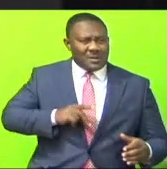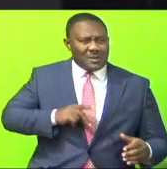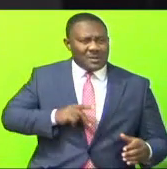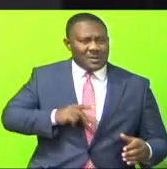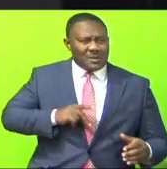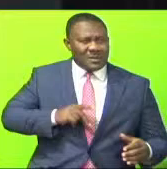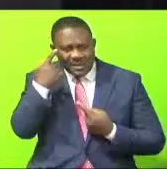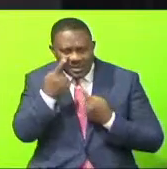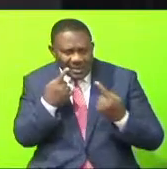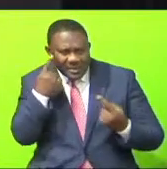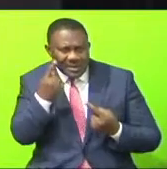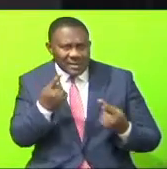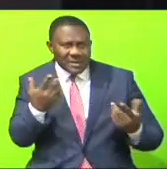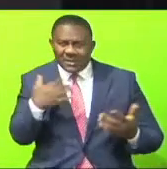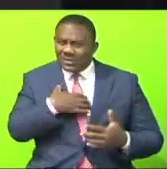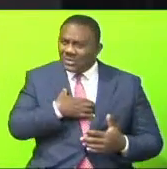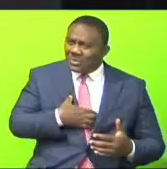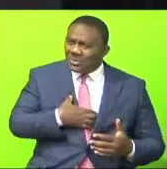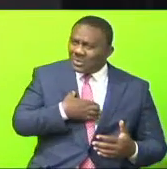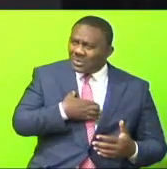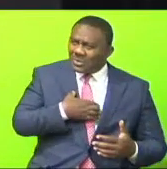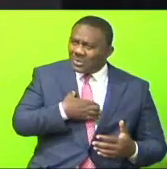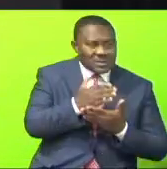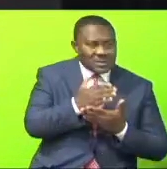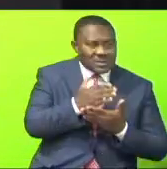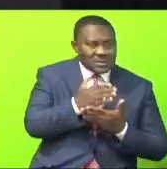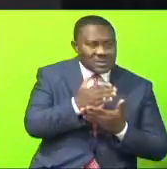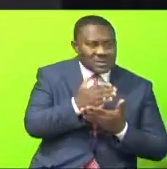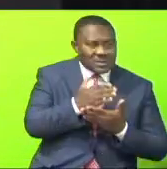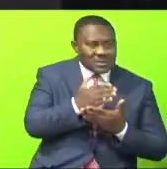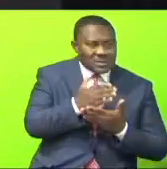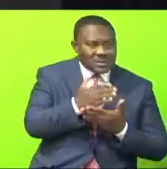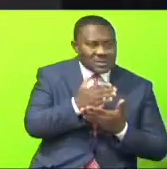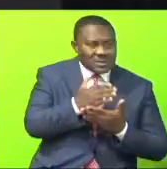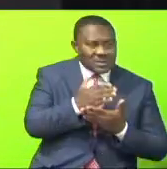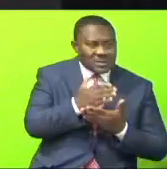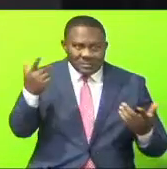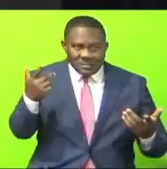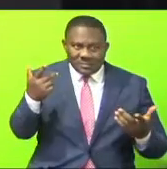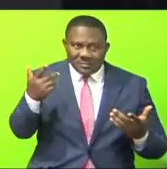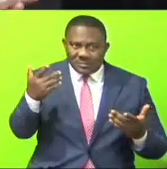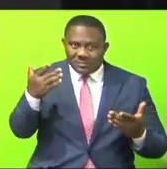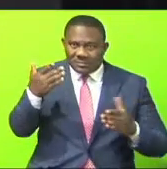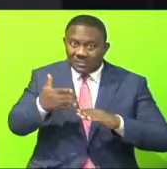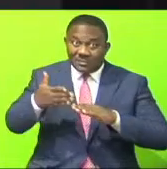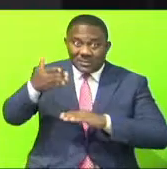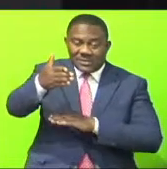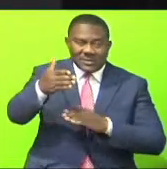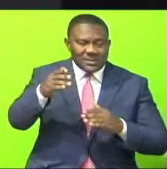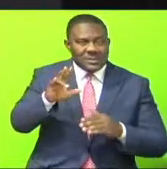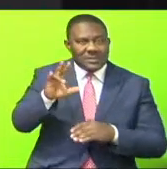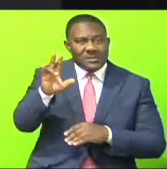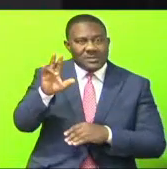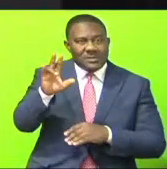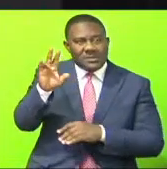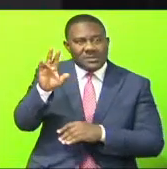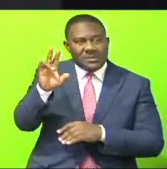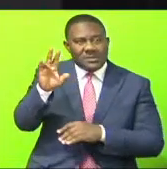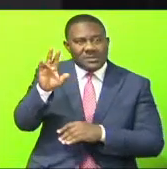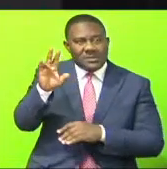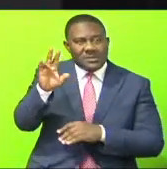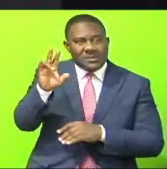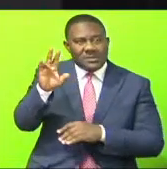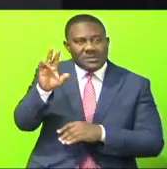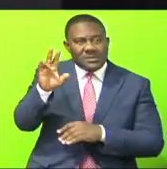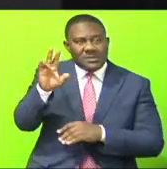pleasures and the wishes of some members of parliament thinking about post-December 7 and what they want to do. Do you